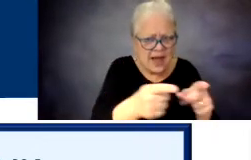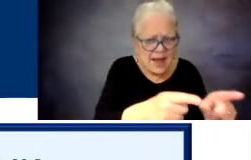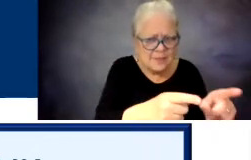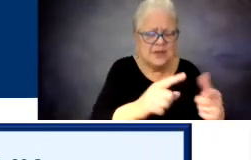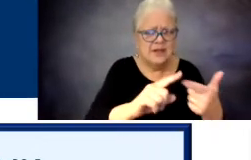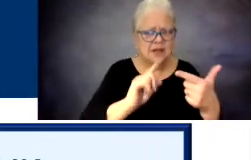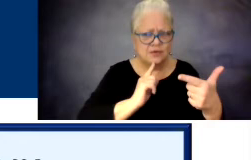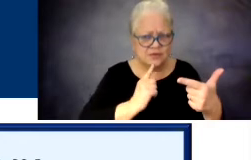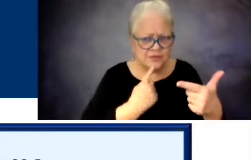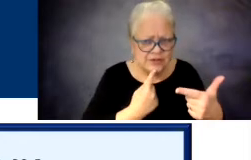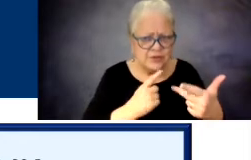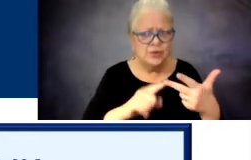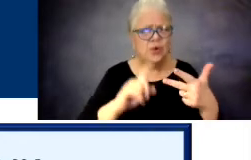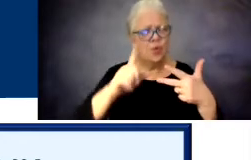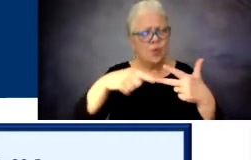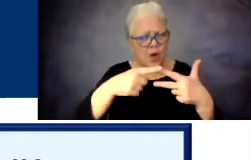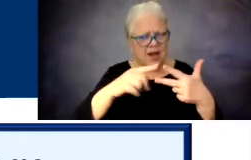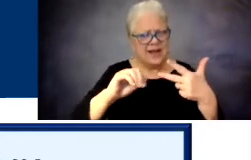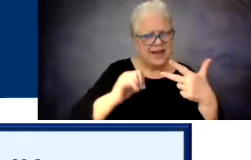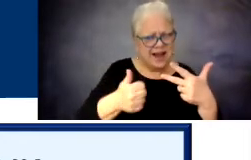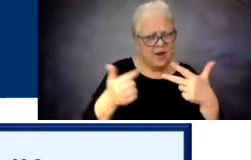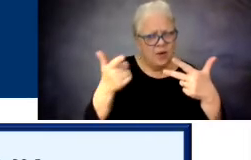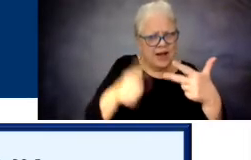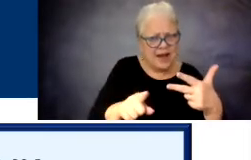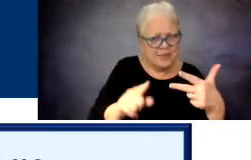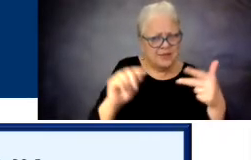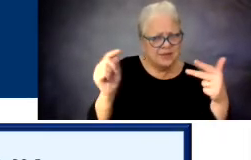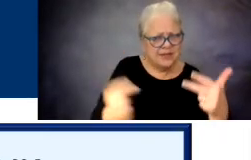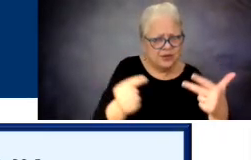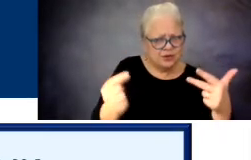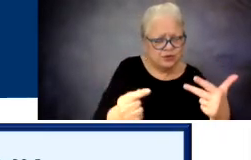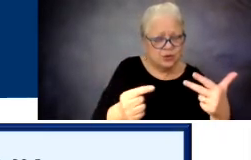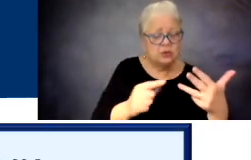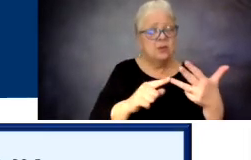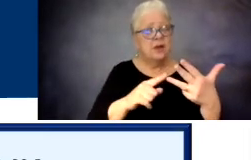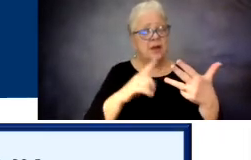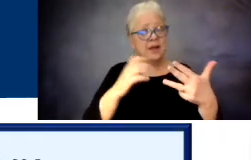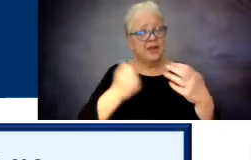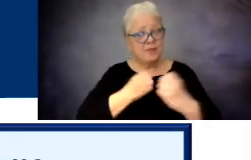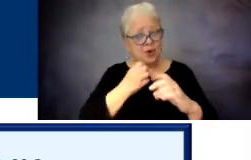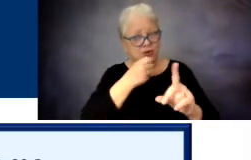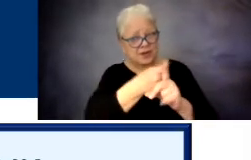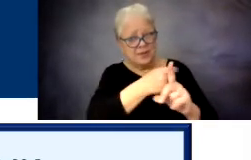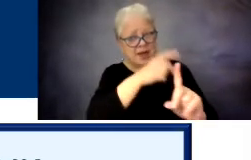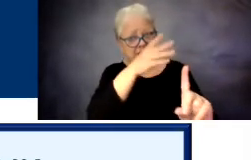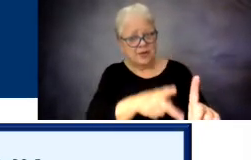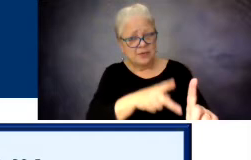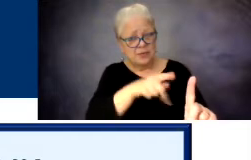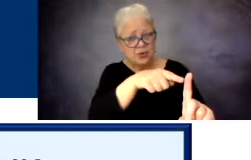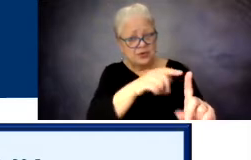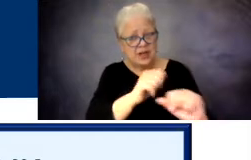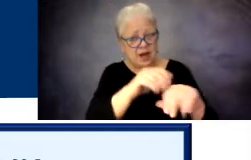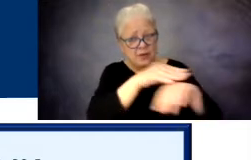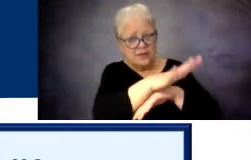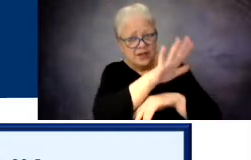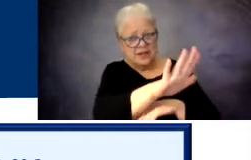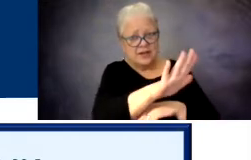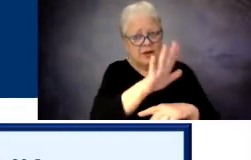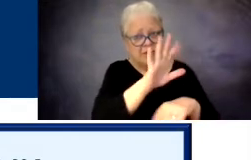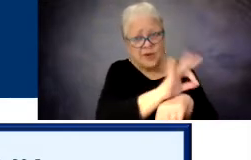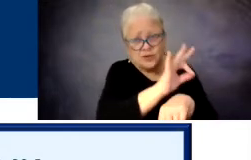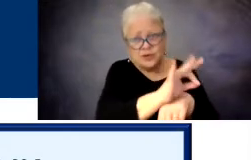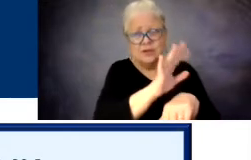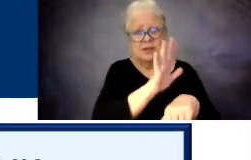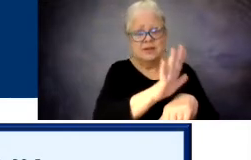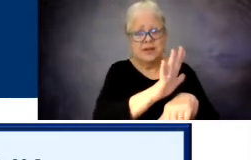they occurred, the emotional impact, how it affected the elder and their functioning, the potential for it to escalate. Is that